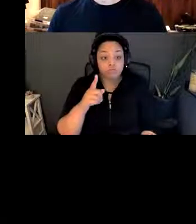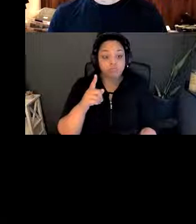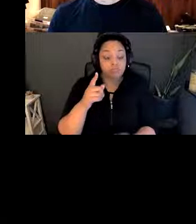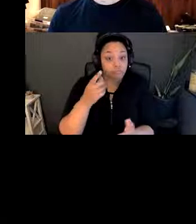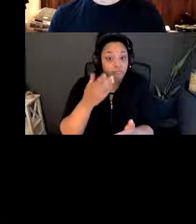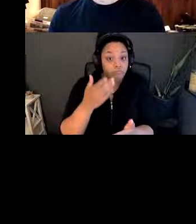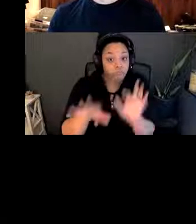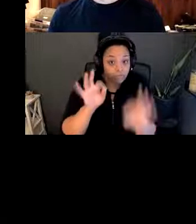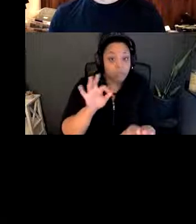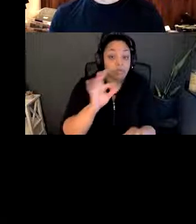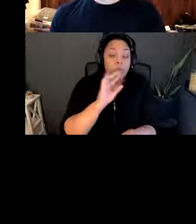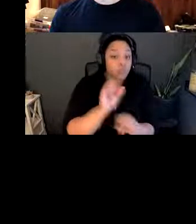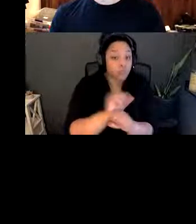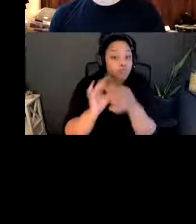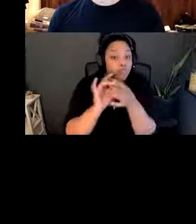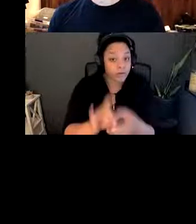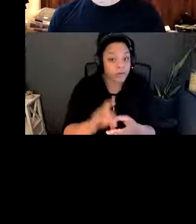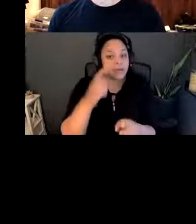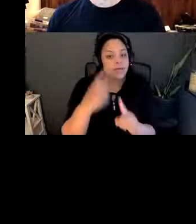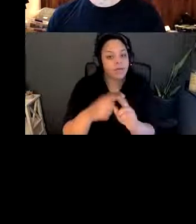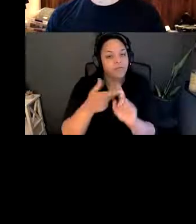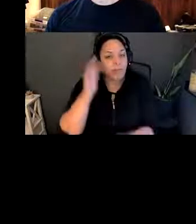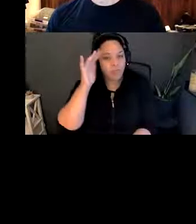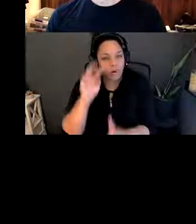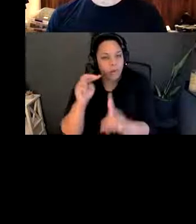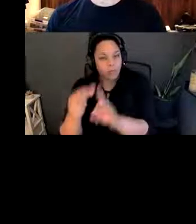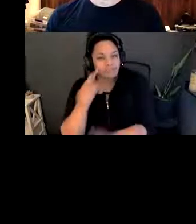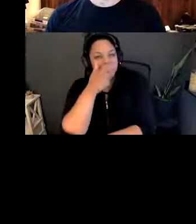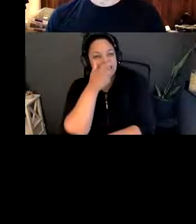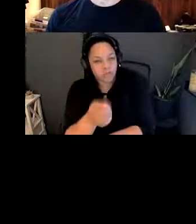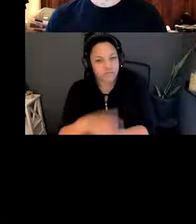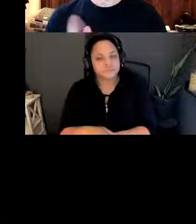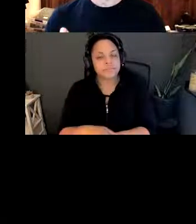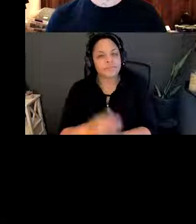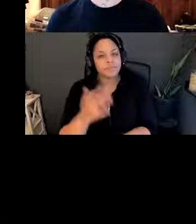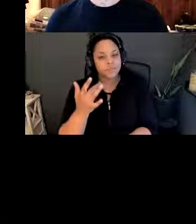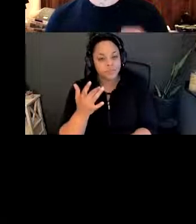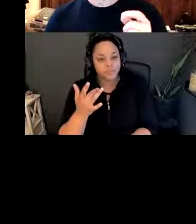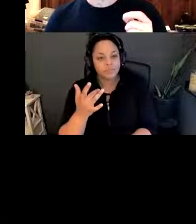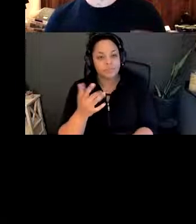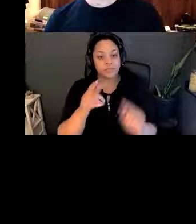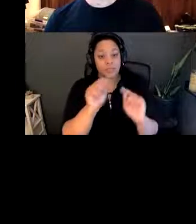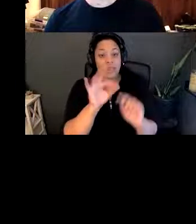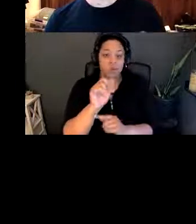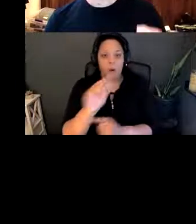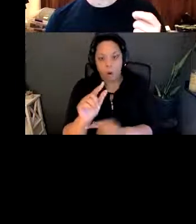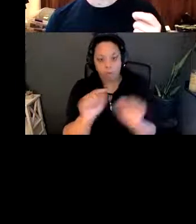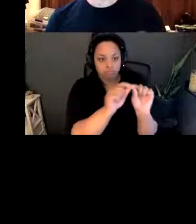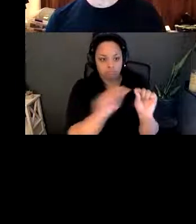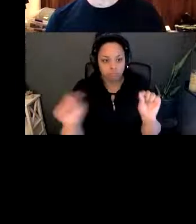but interestingly, from a theoretical point of view as well. After all, and this is the key,